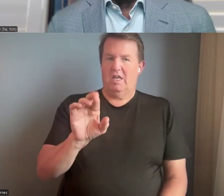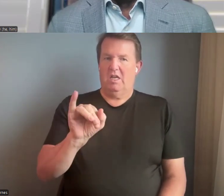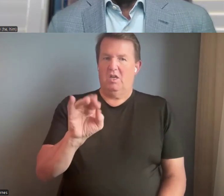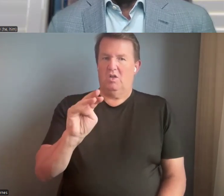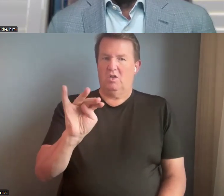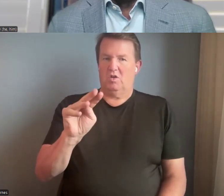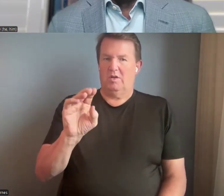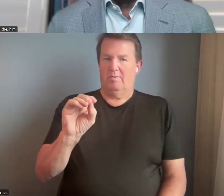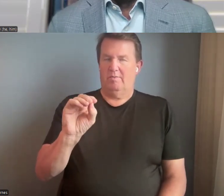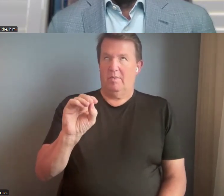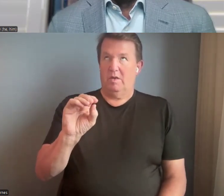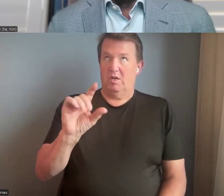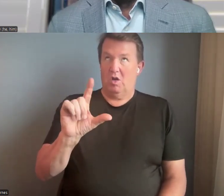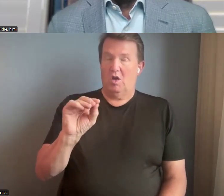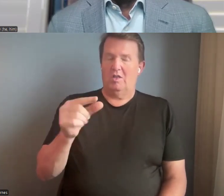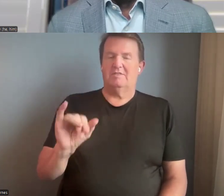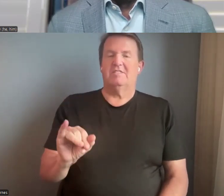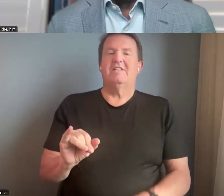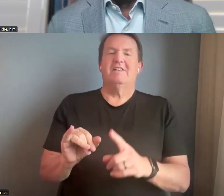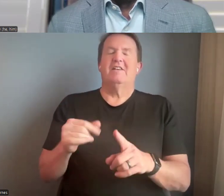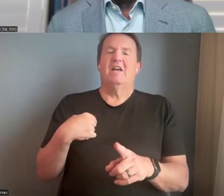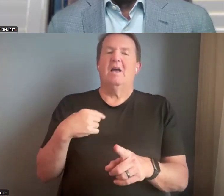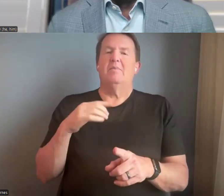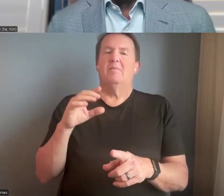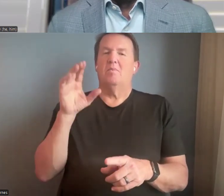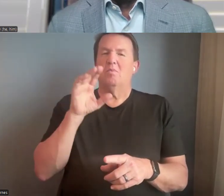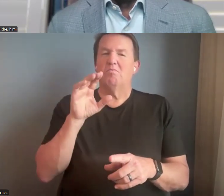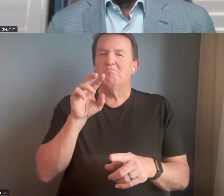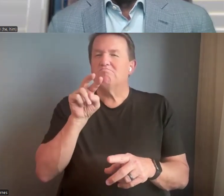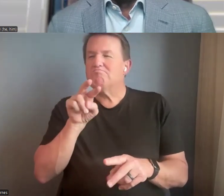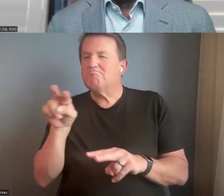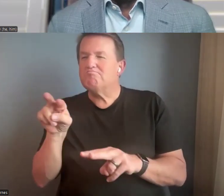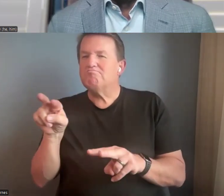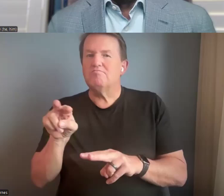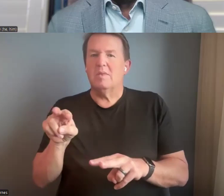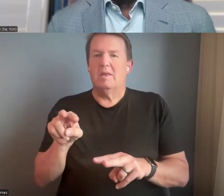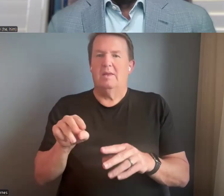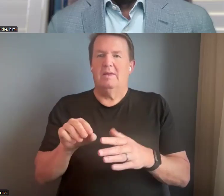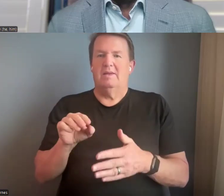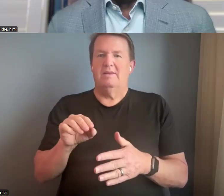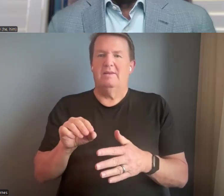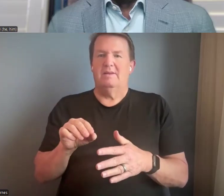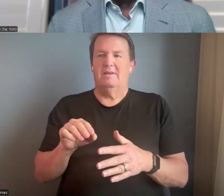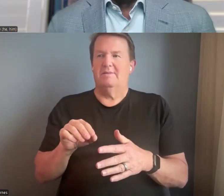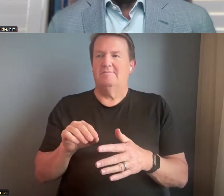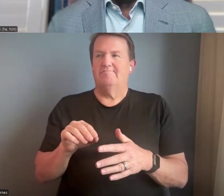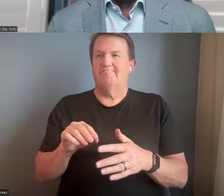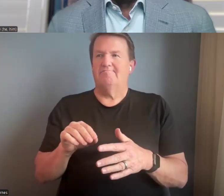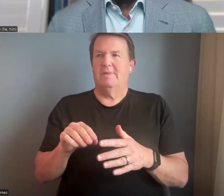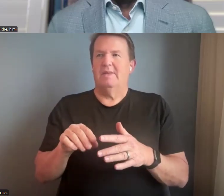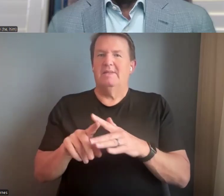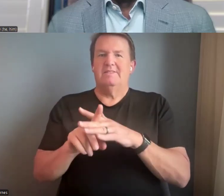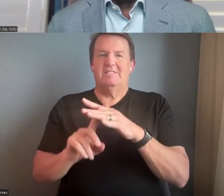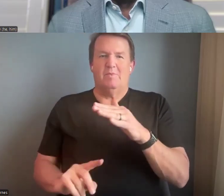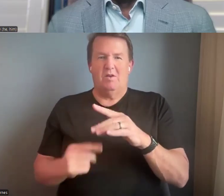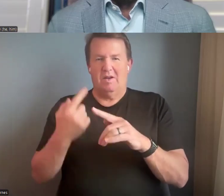looked at mostly in my work looking at disparities based on race and ethnicity, and also sexual orientation and